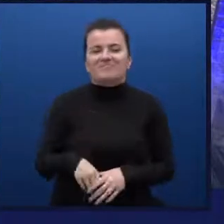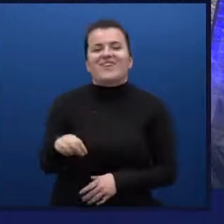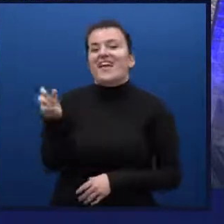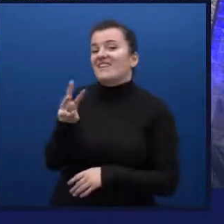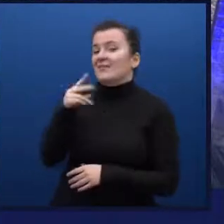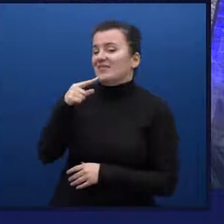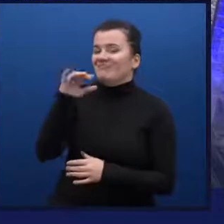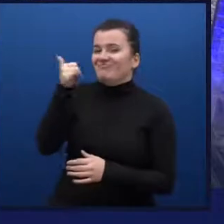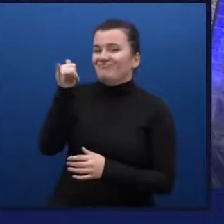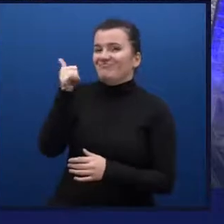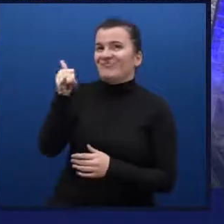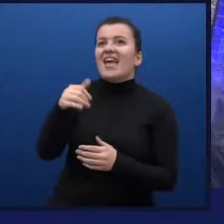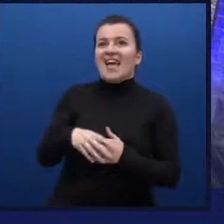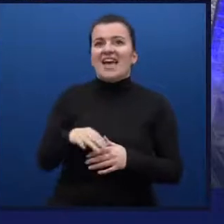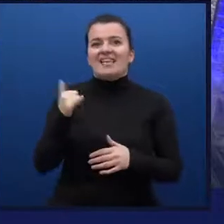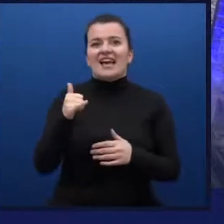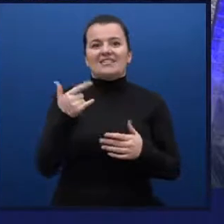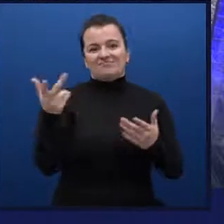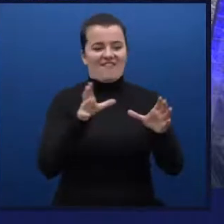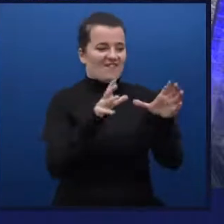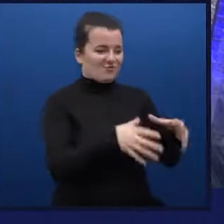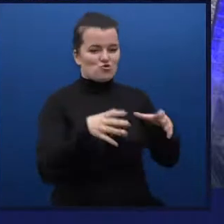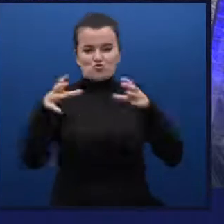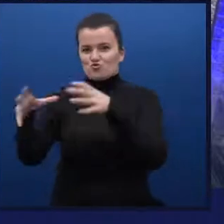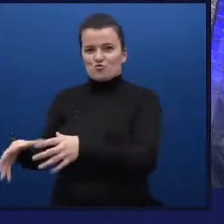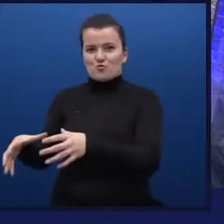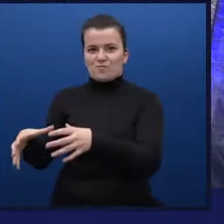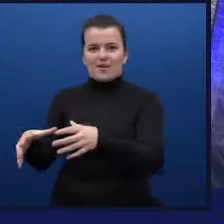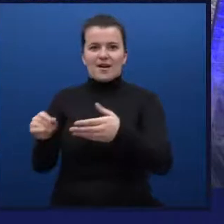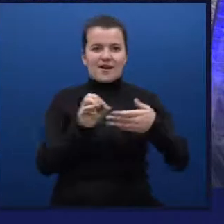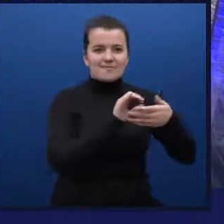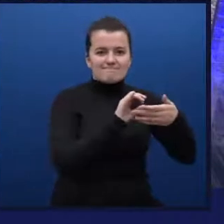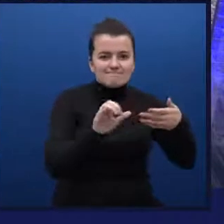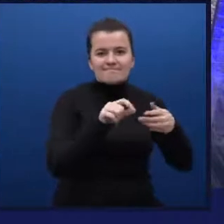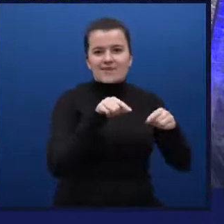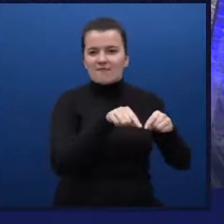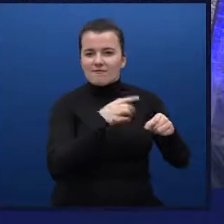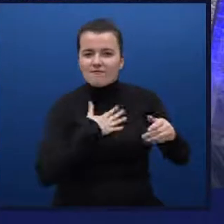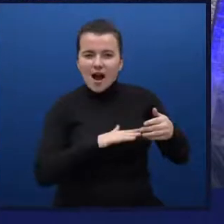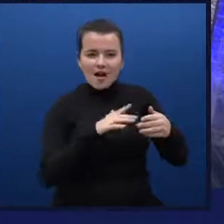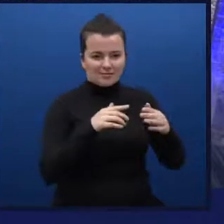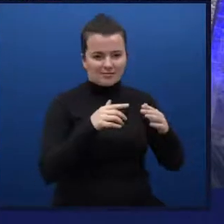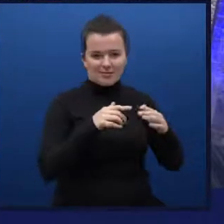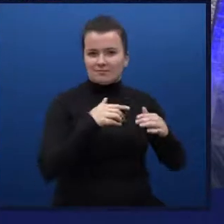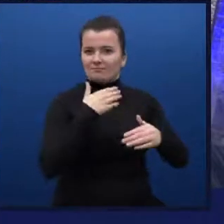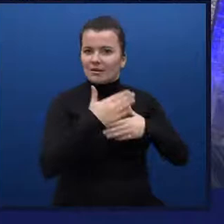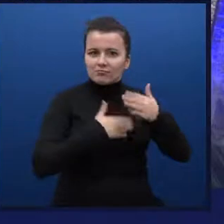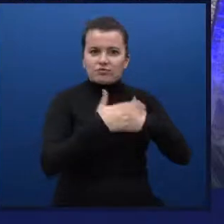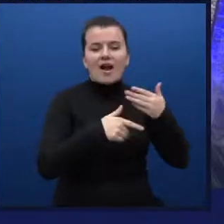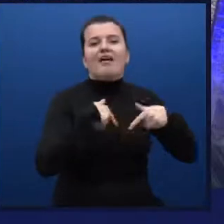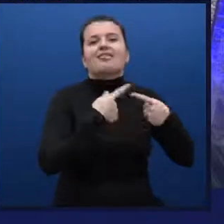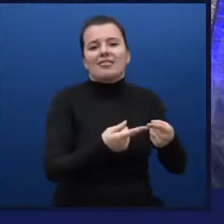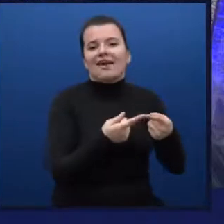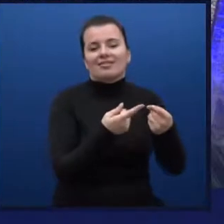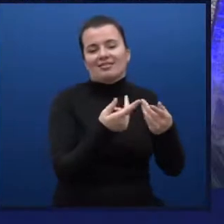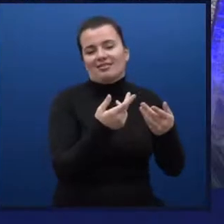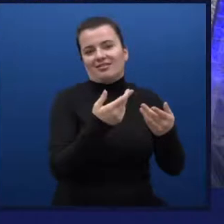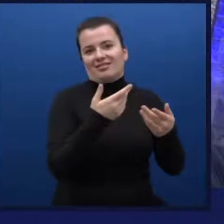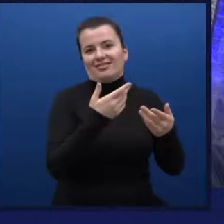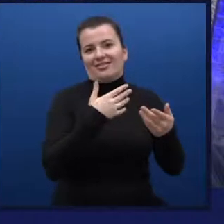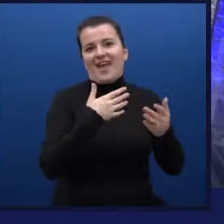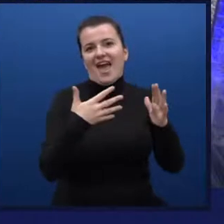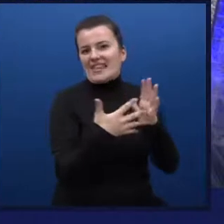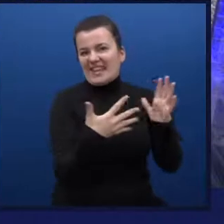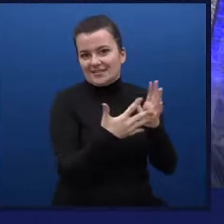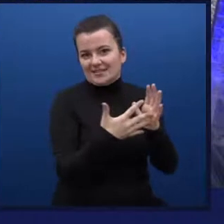between the neat people and the scruffy people, I remember that from the first episode. We had a conversation with Richard about that. Yeah, right